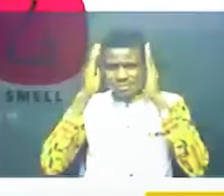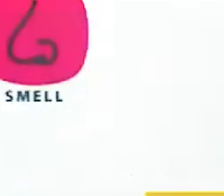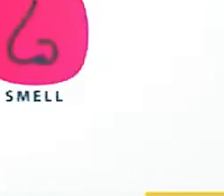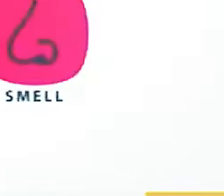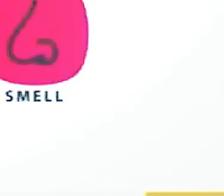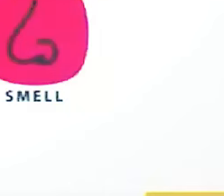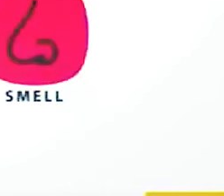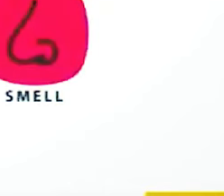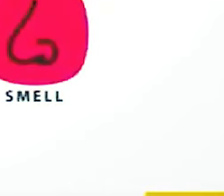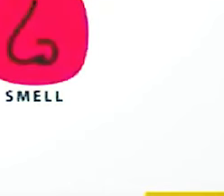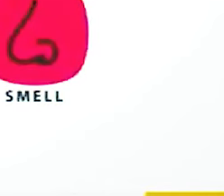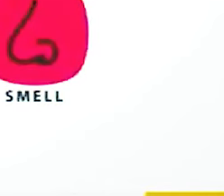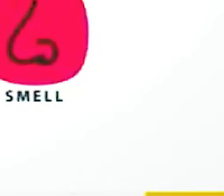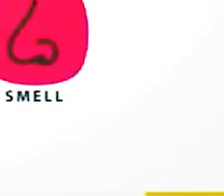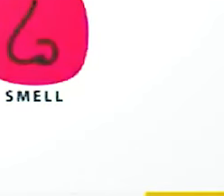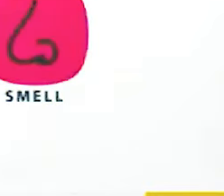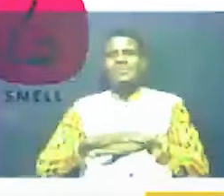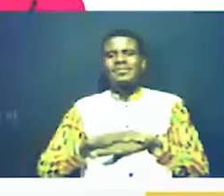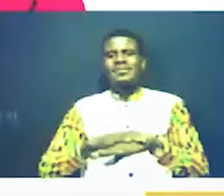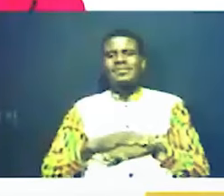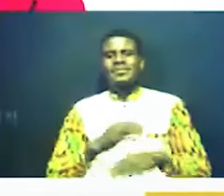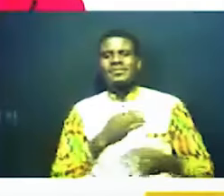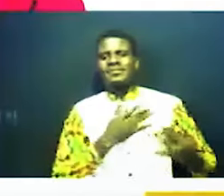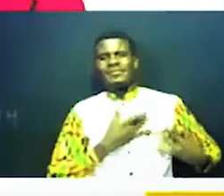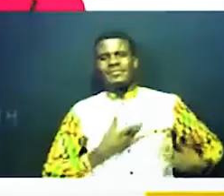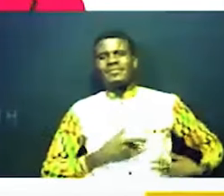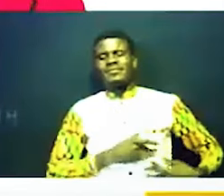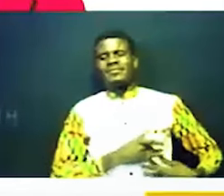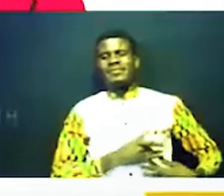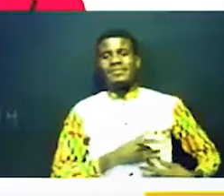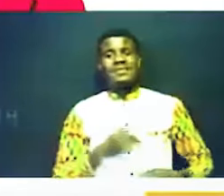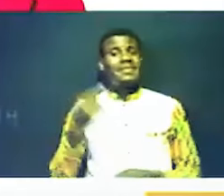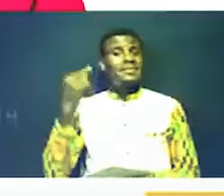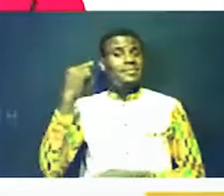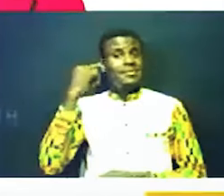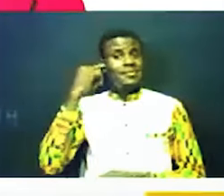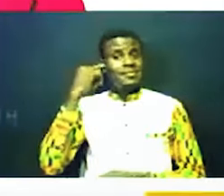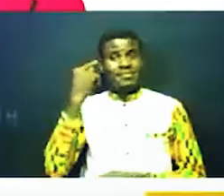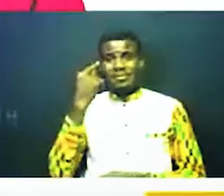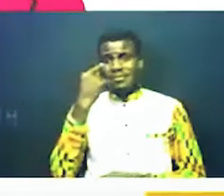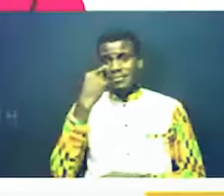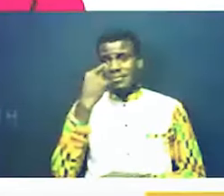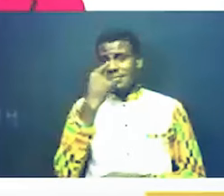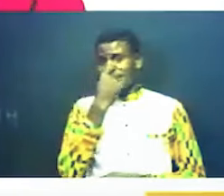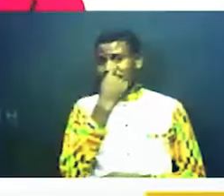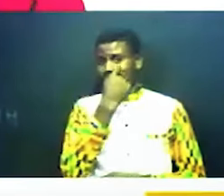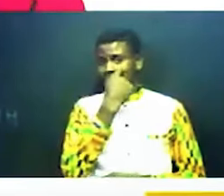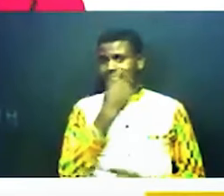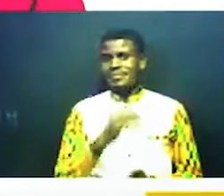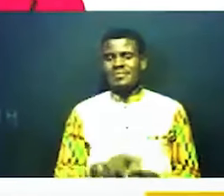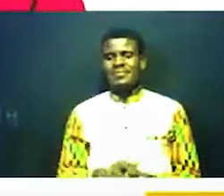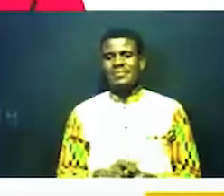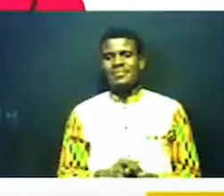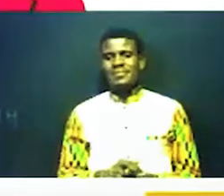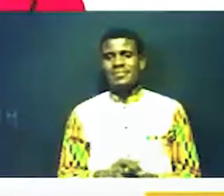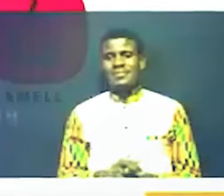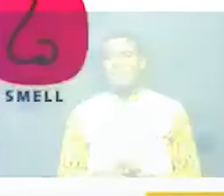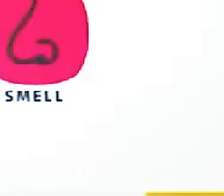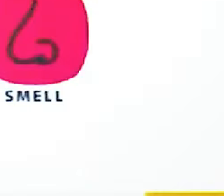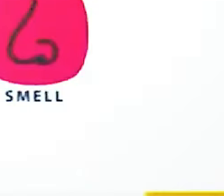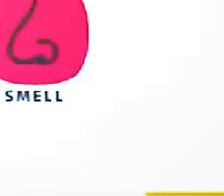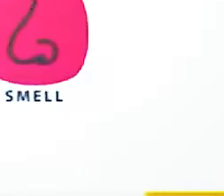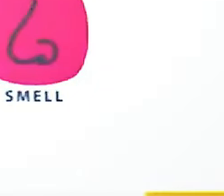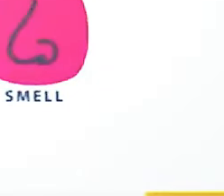eye gaze and the ear gaze. The eye gaze